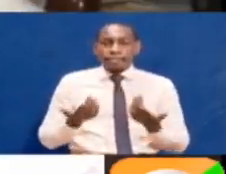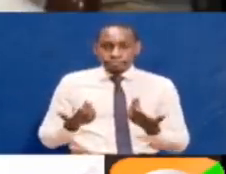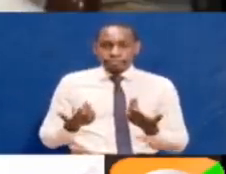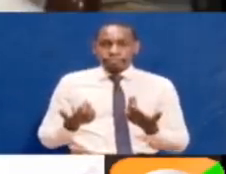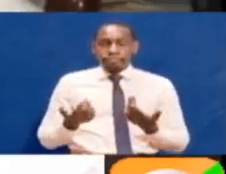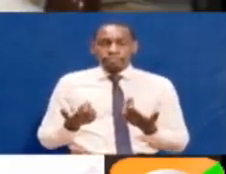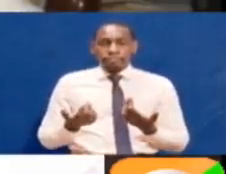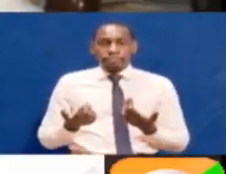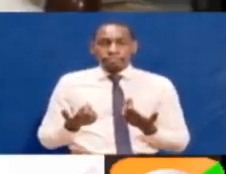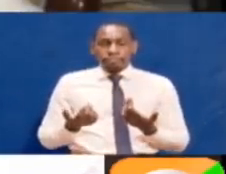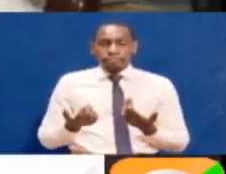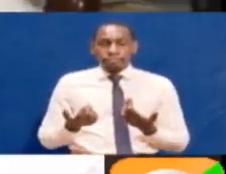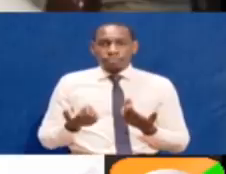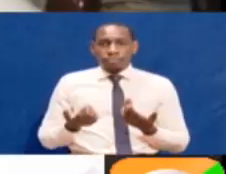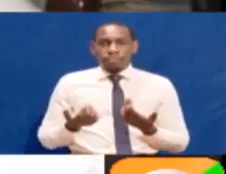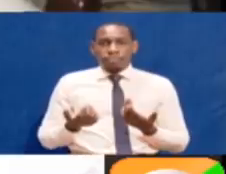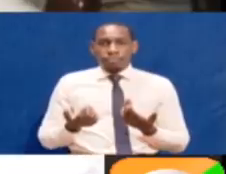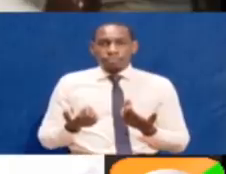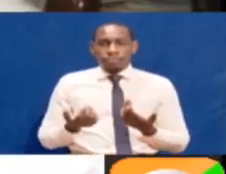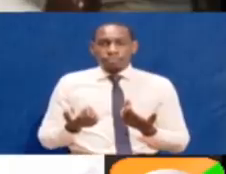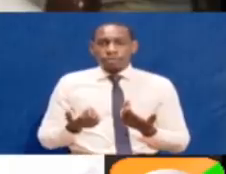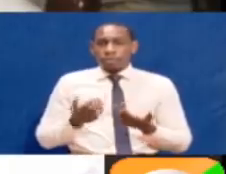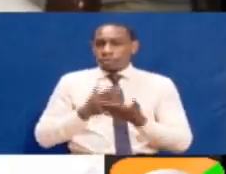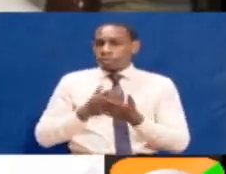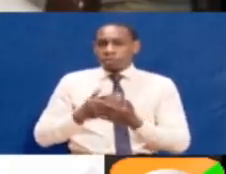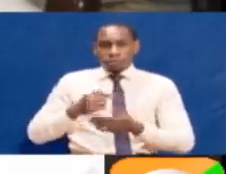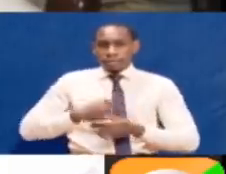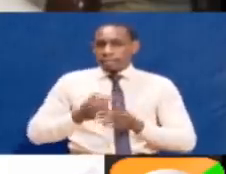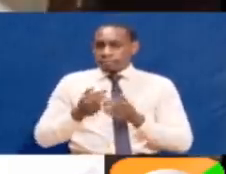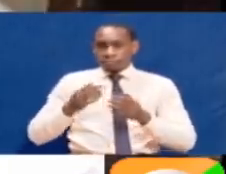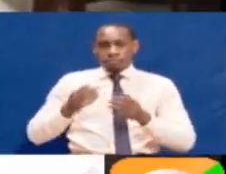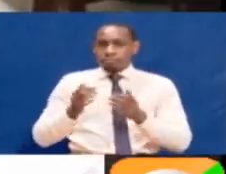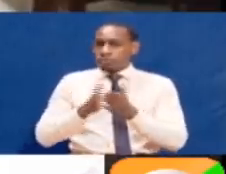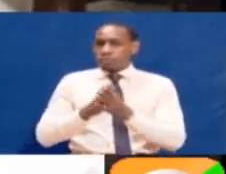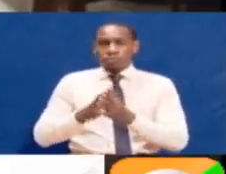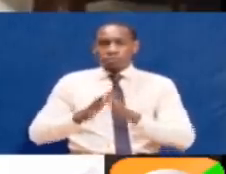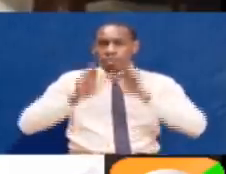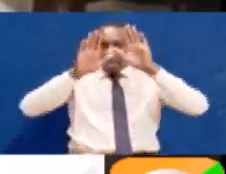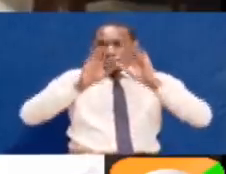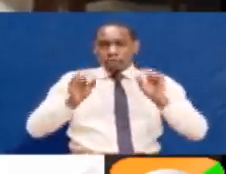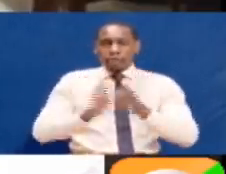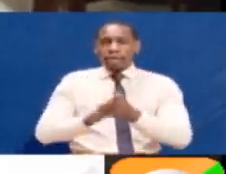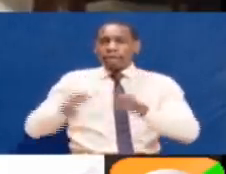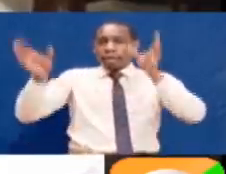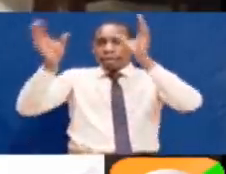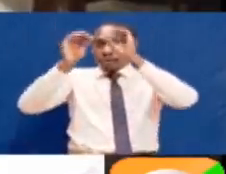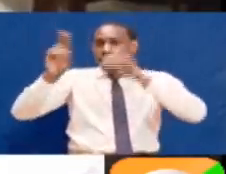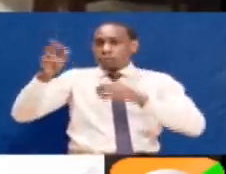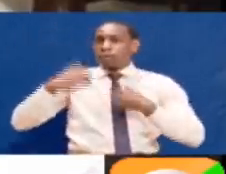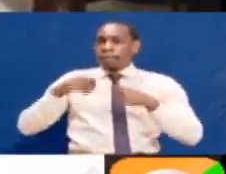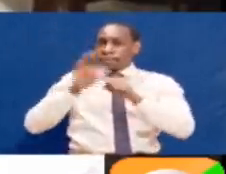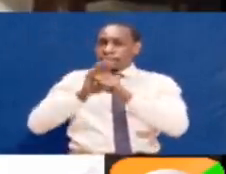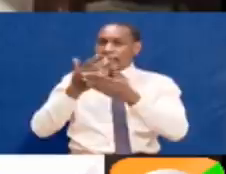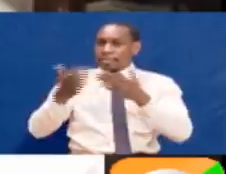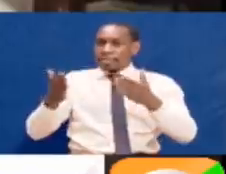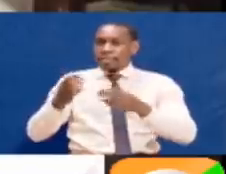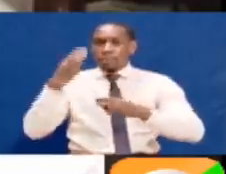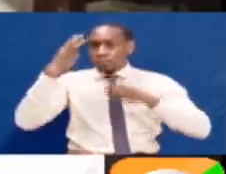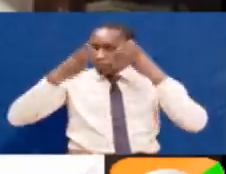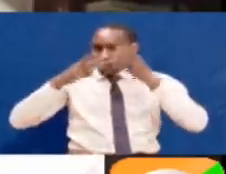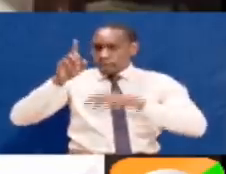I said, I am a small person. The president of the Republic of Kenya has so many problems to worry about.